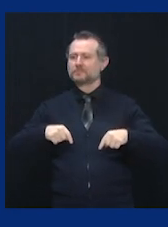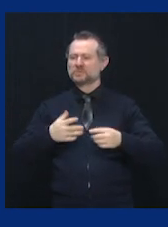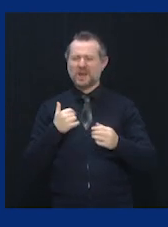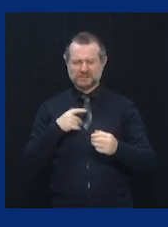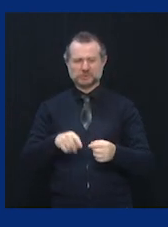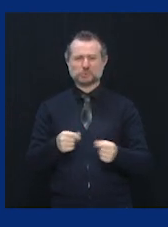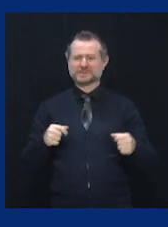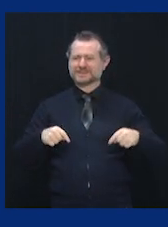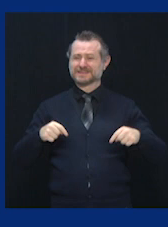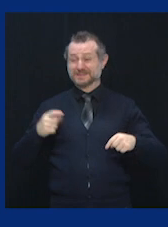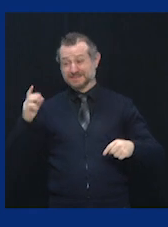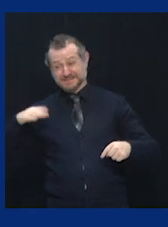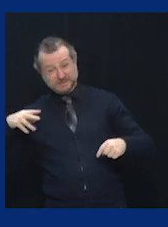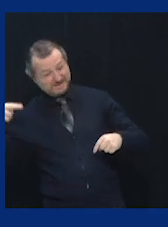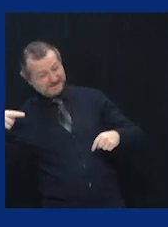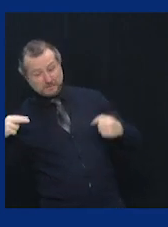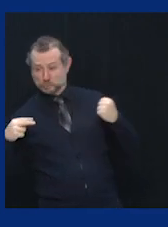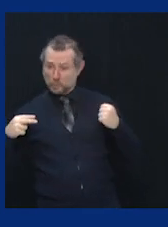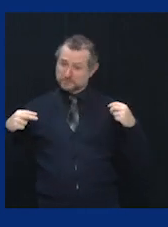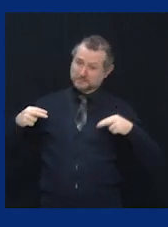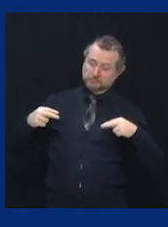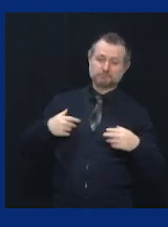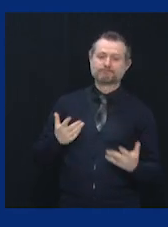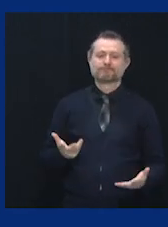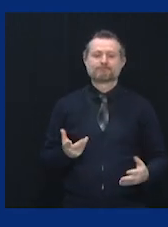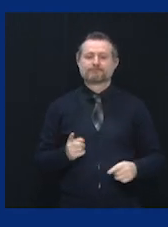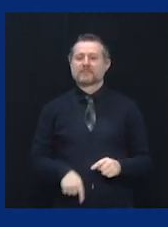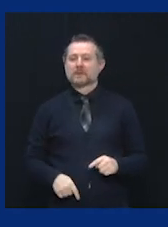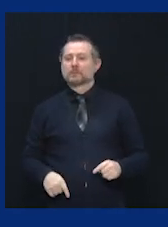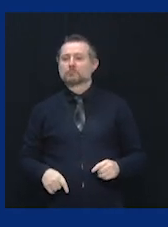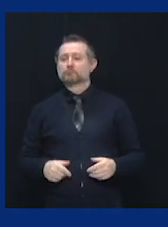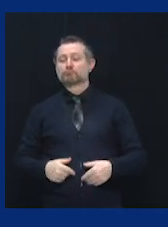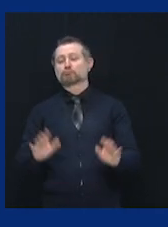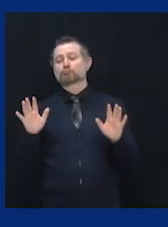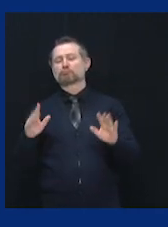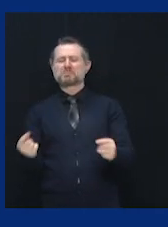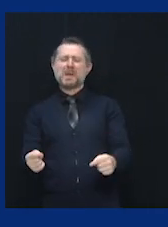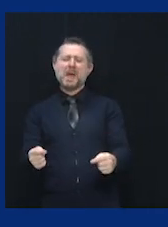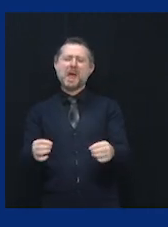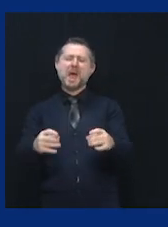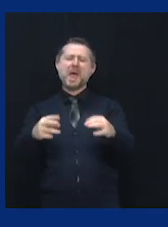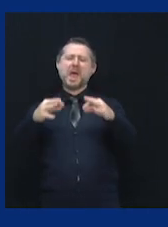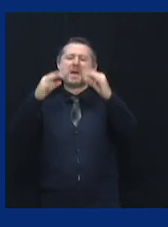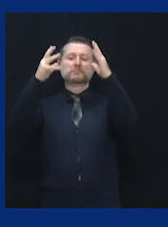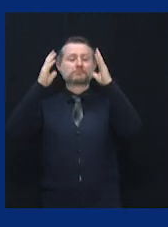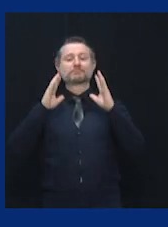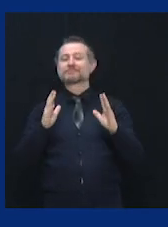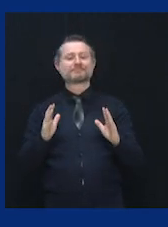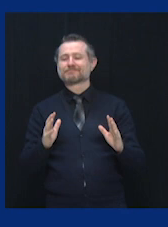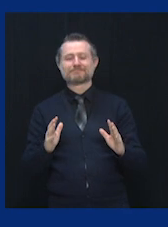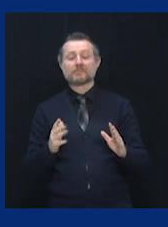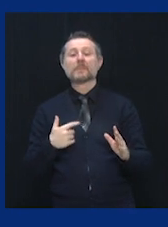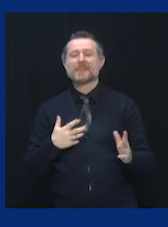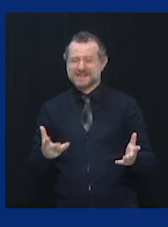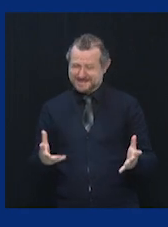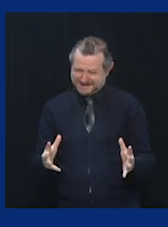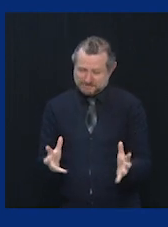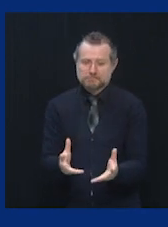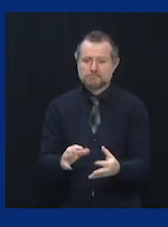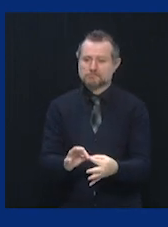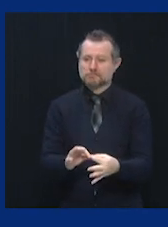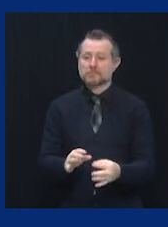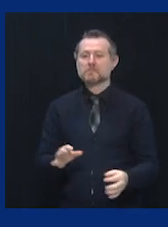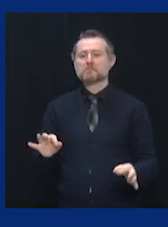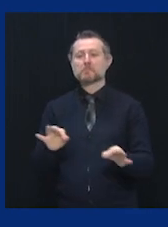you can't allow the tension between the police and the community to exist, right? Divorce is not